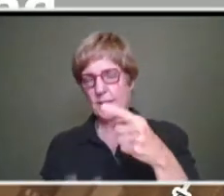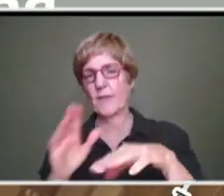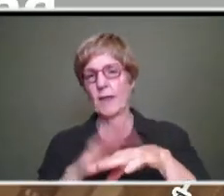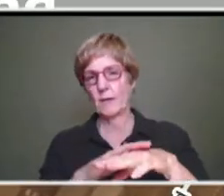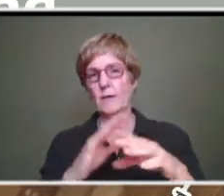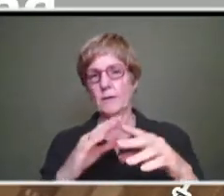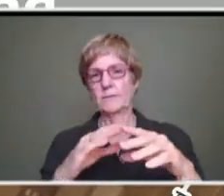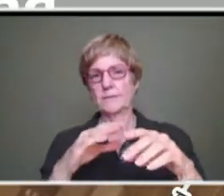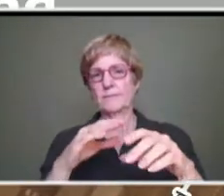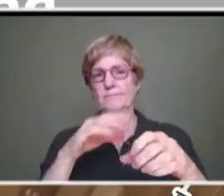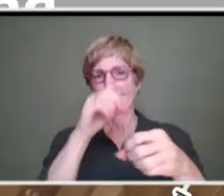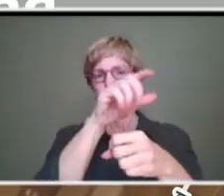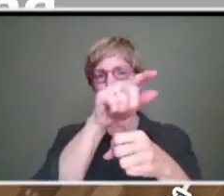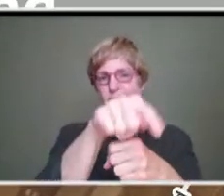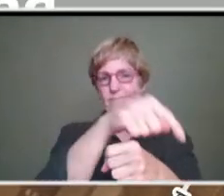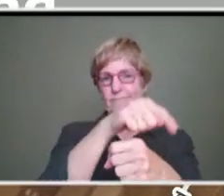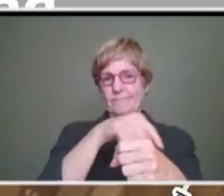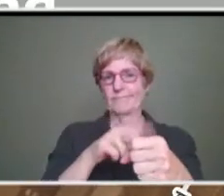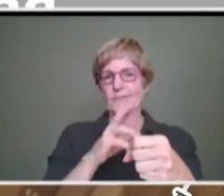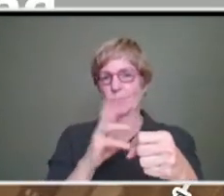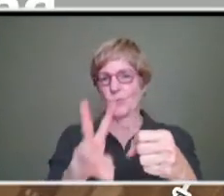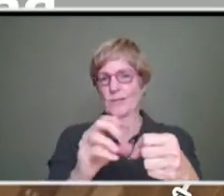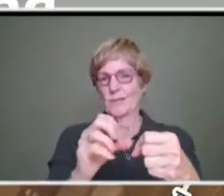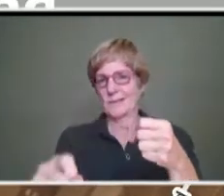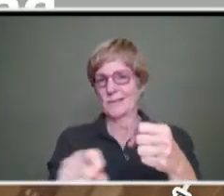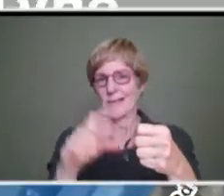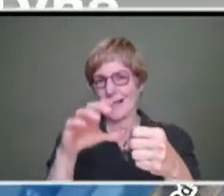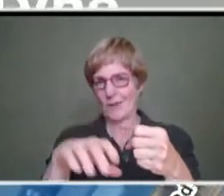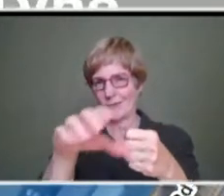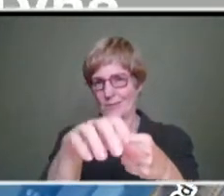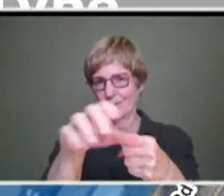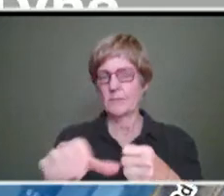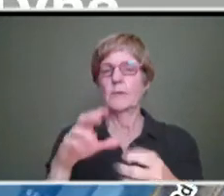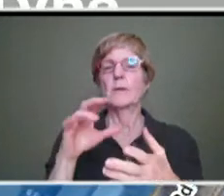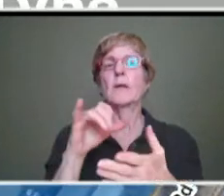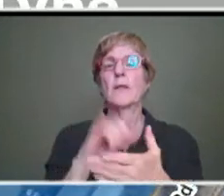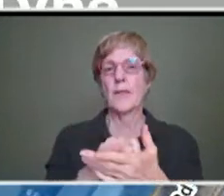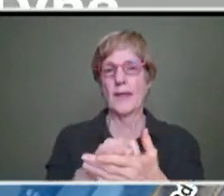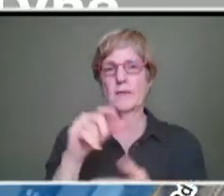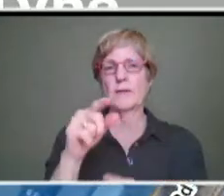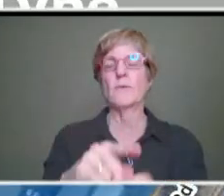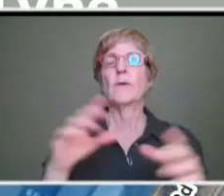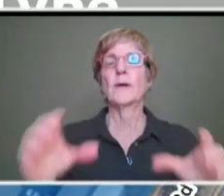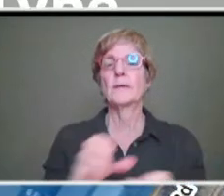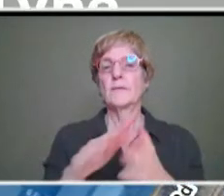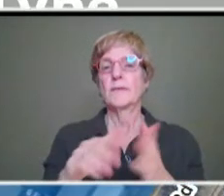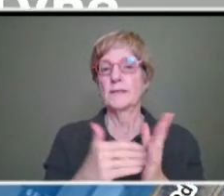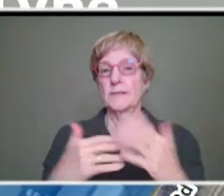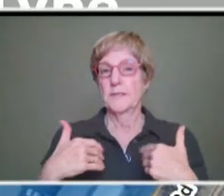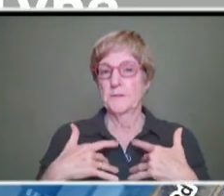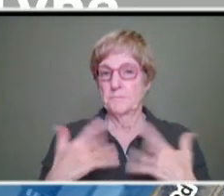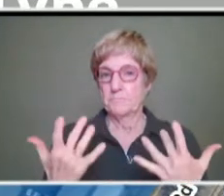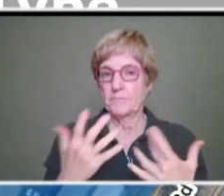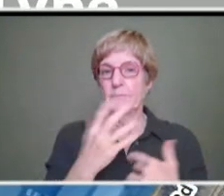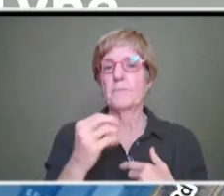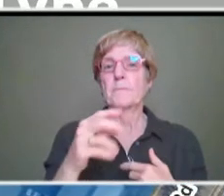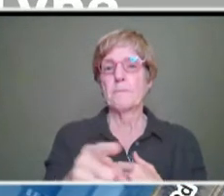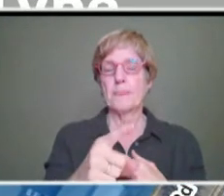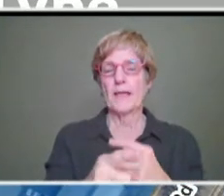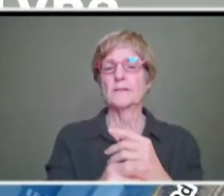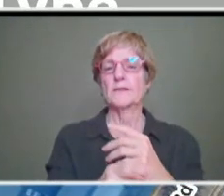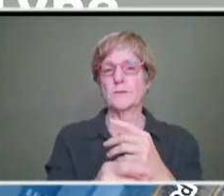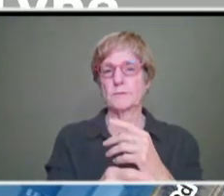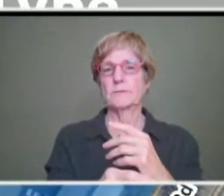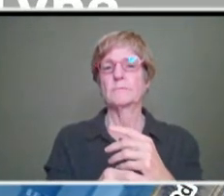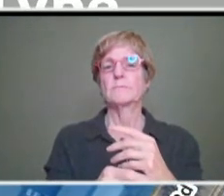adjacent Parcels just to the west and south of this site adopt a place type is for Activity Center as well so so this petition request would